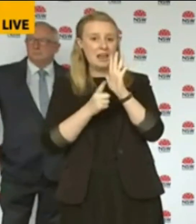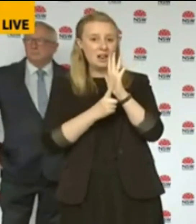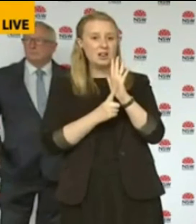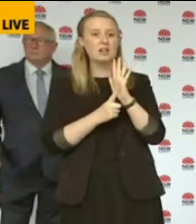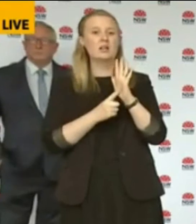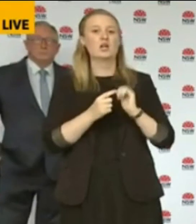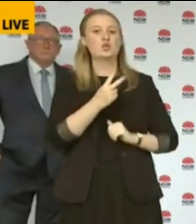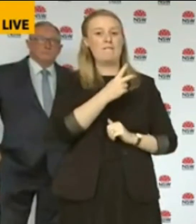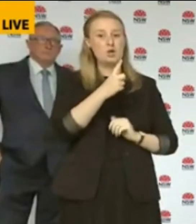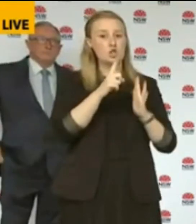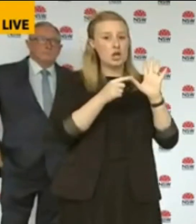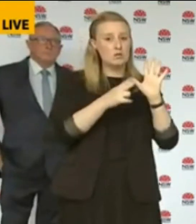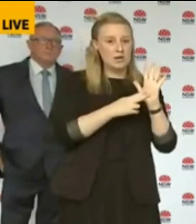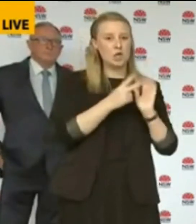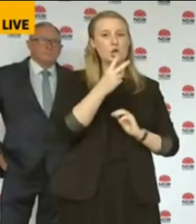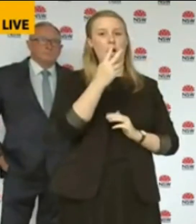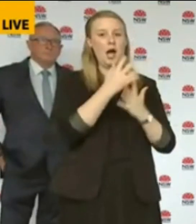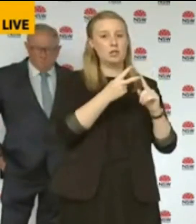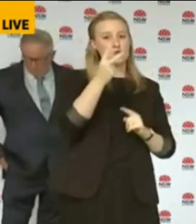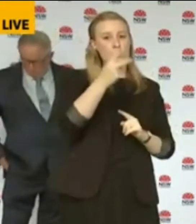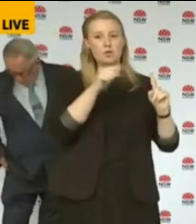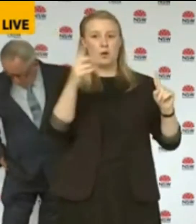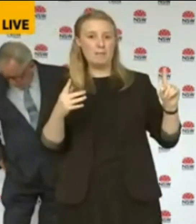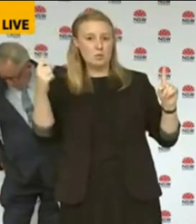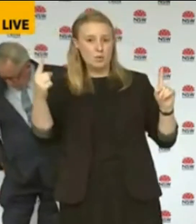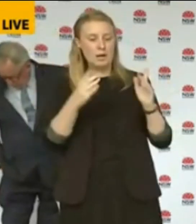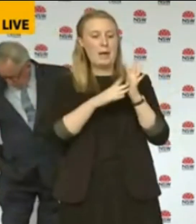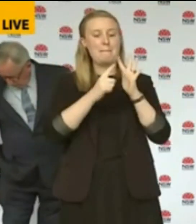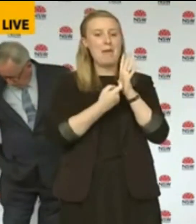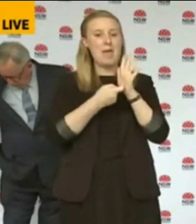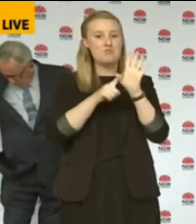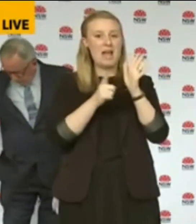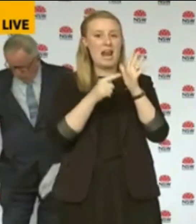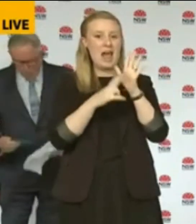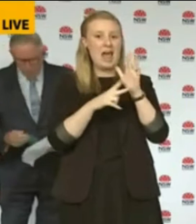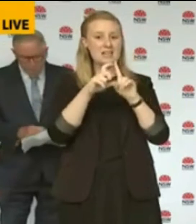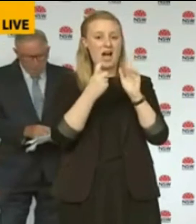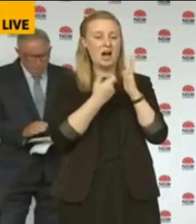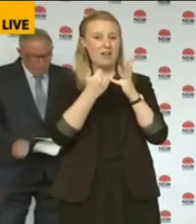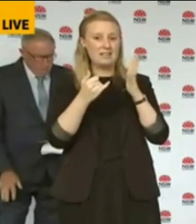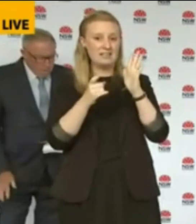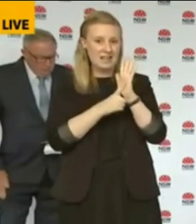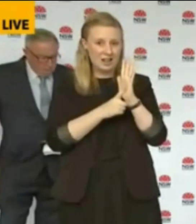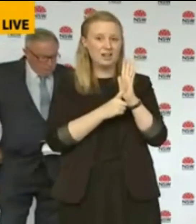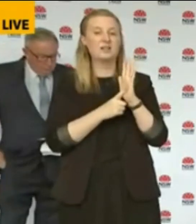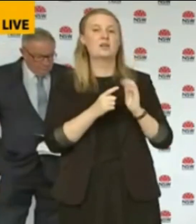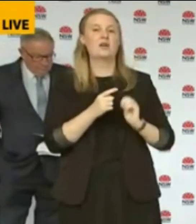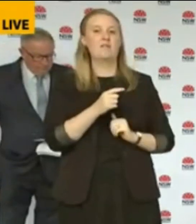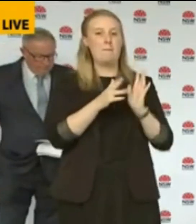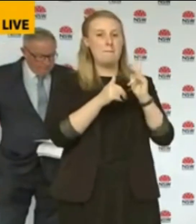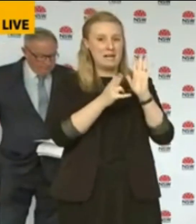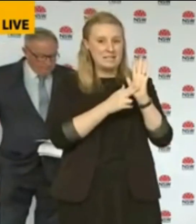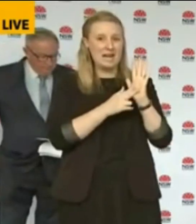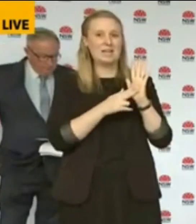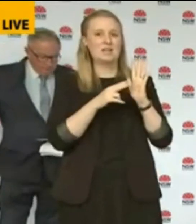to 1:30 p.m. Maryland's RSL on Monday the 28th of December from 4 p.m. to